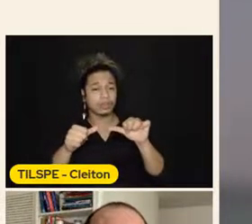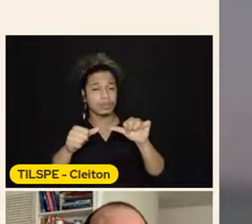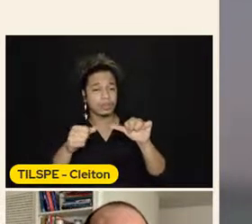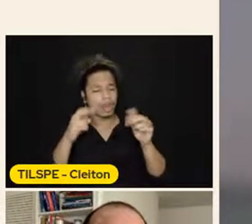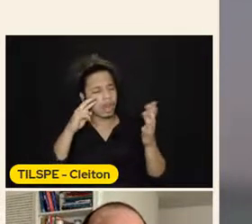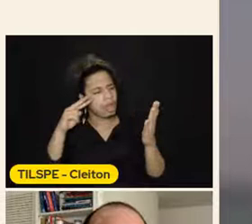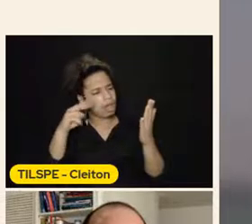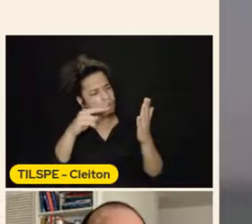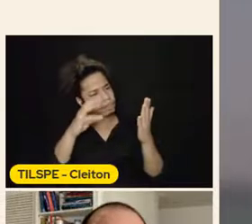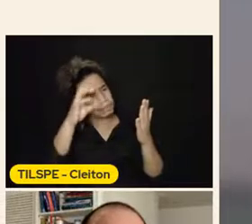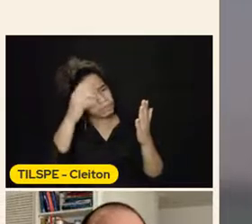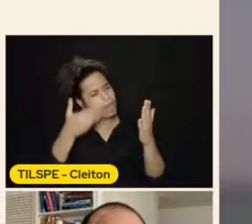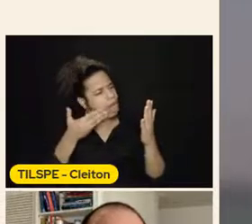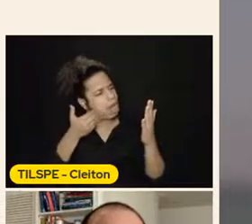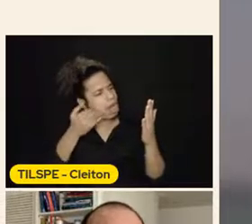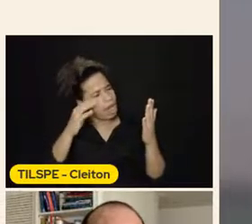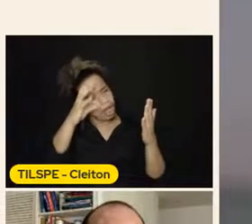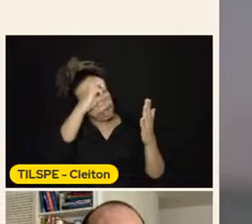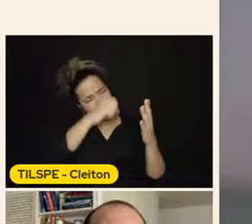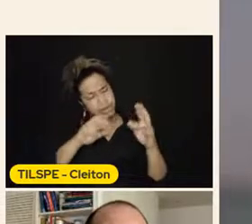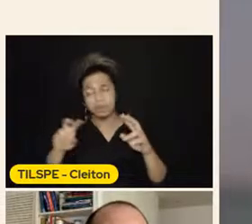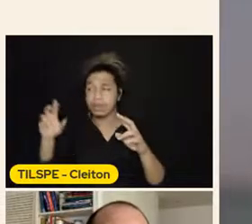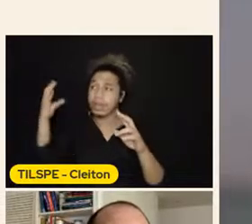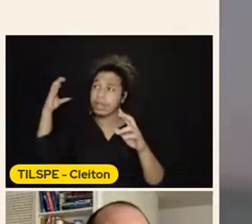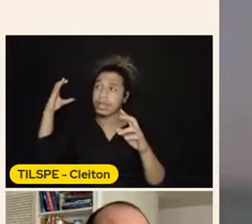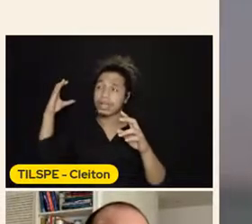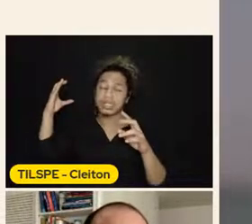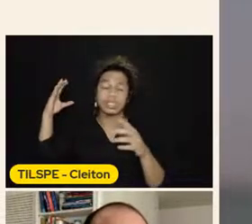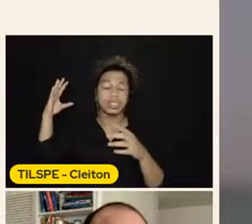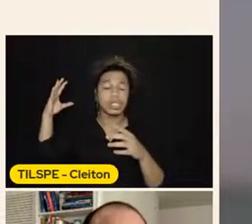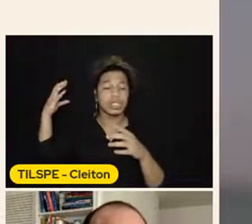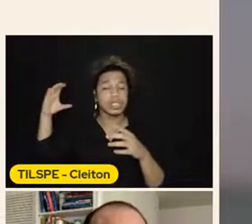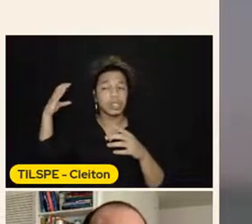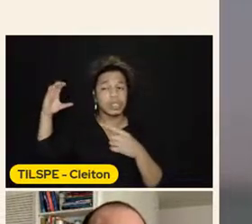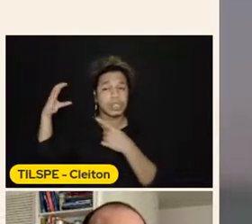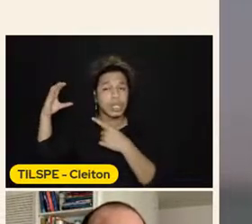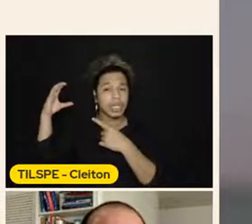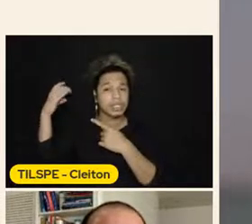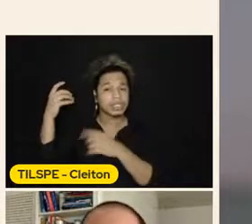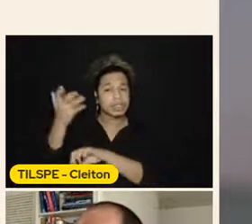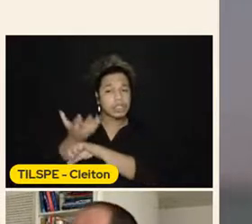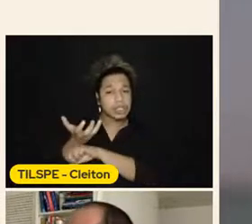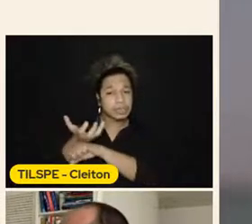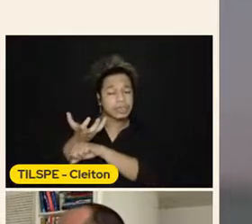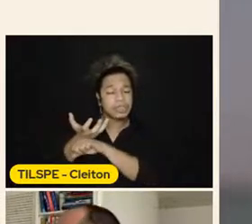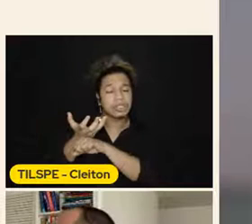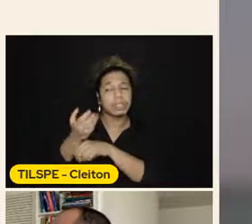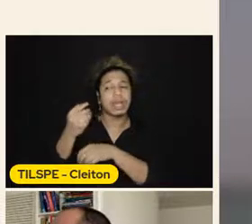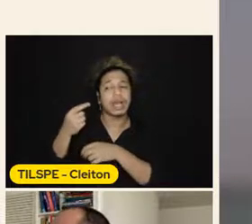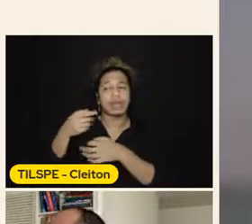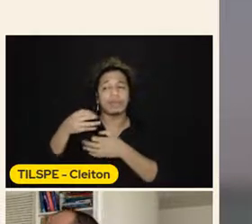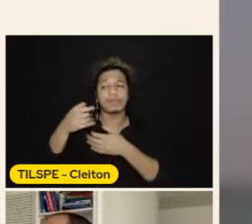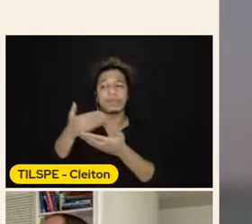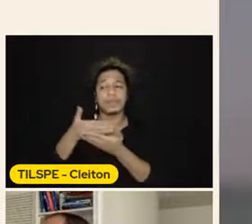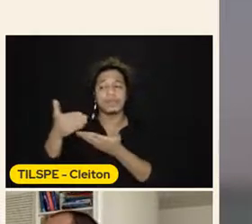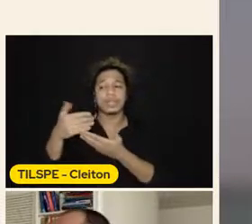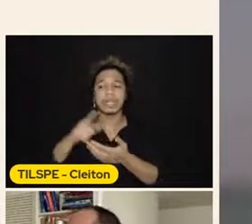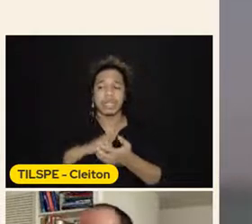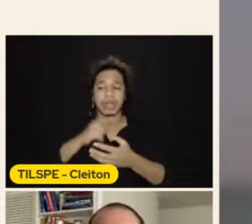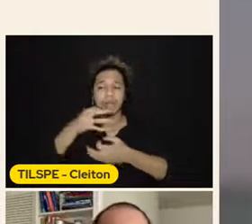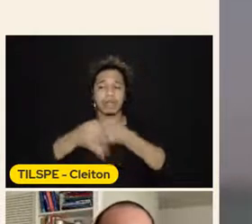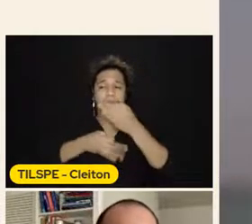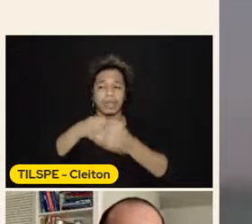had learned in a science classroom in order to make meaning, in order to position herself. And then she